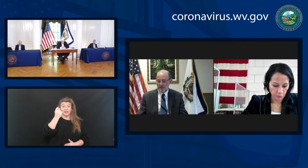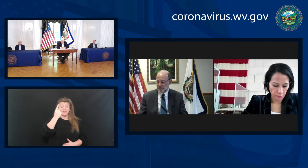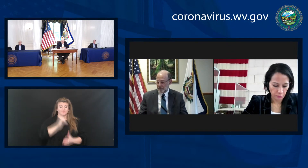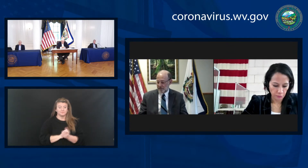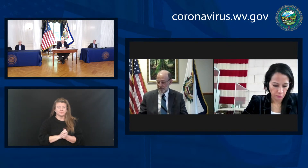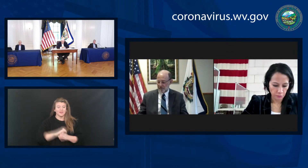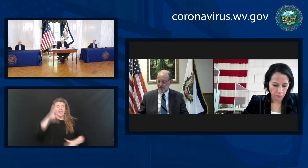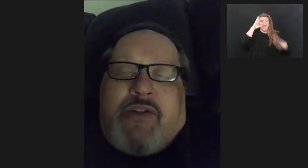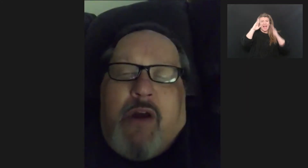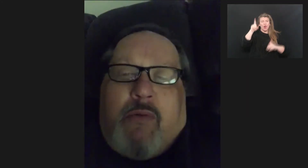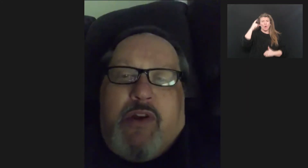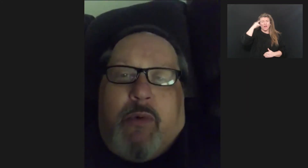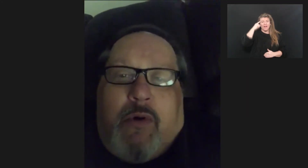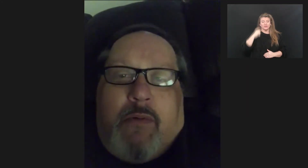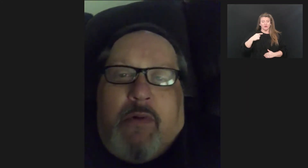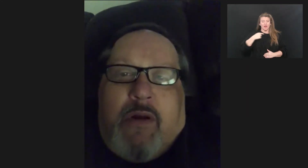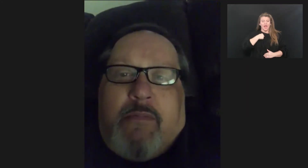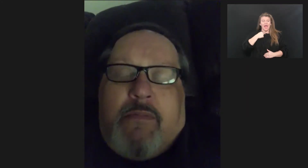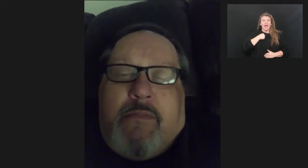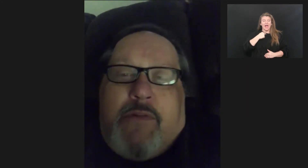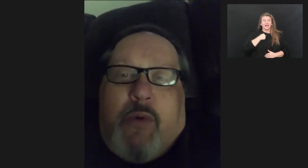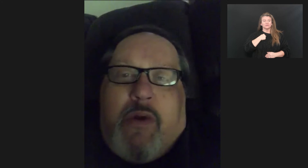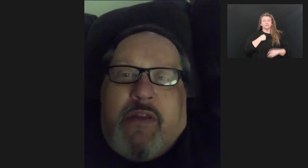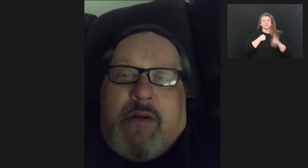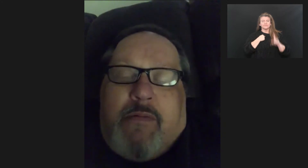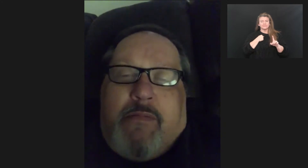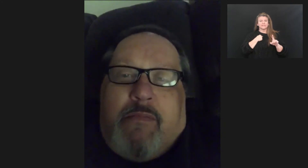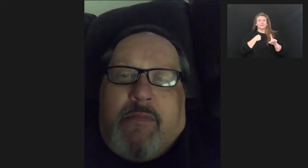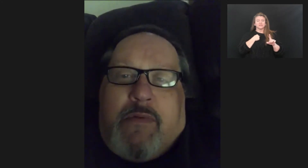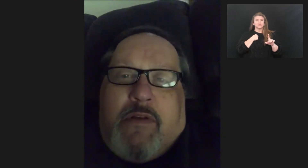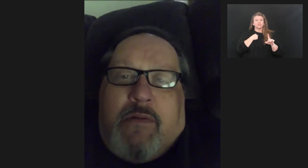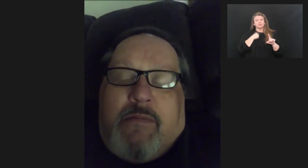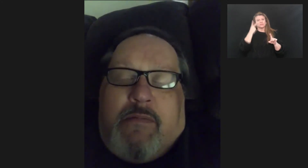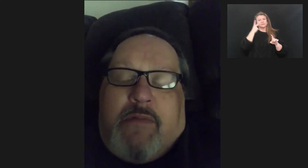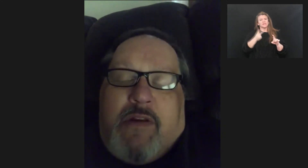Hi, Governor. I was struck when you were doing the